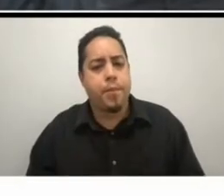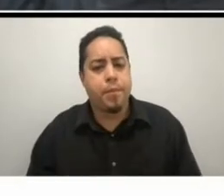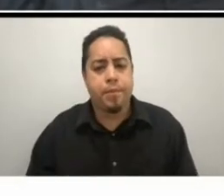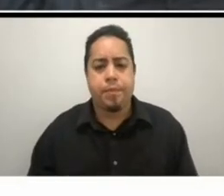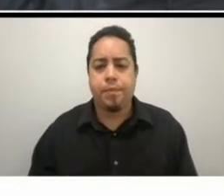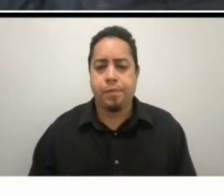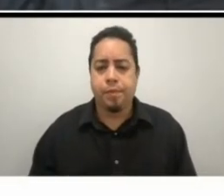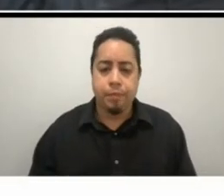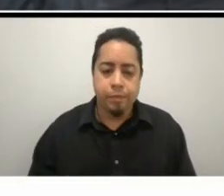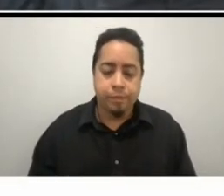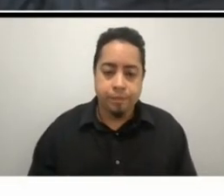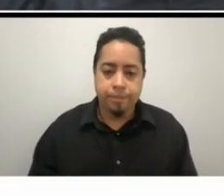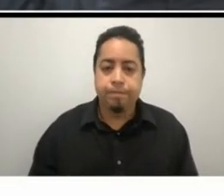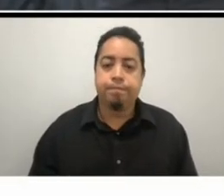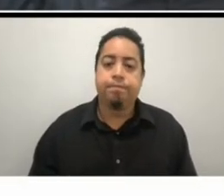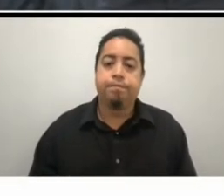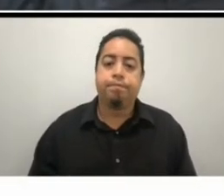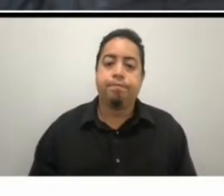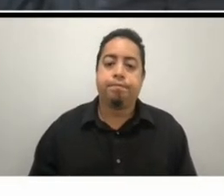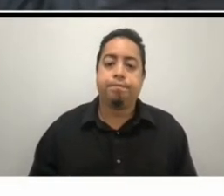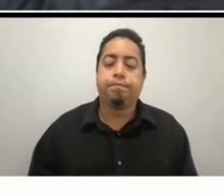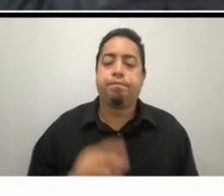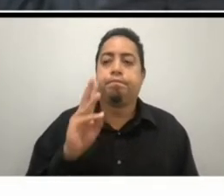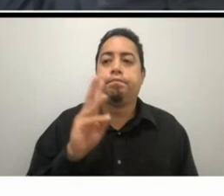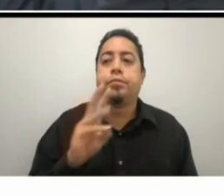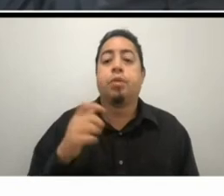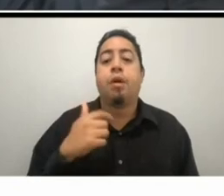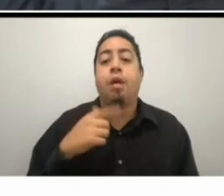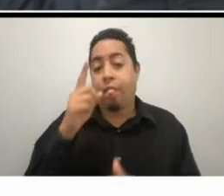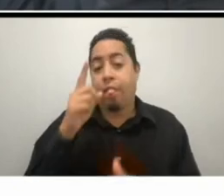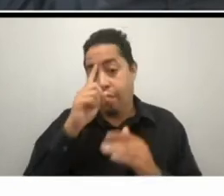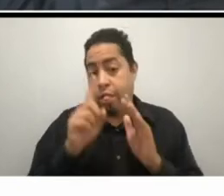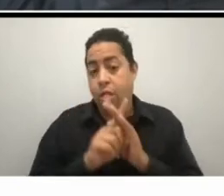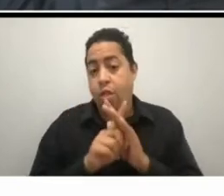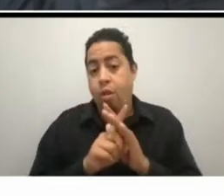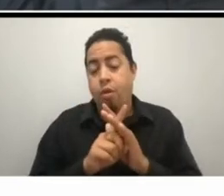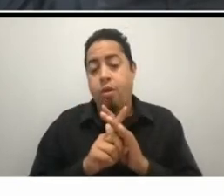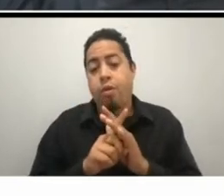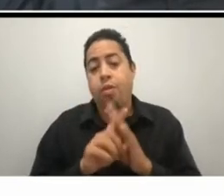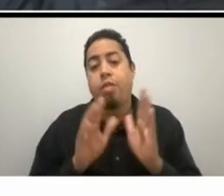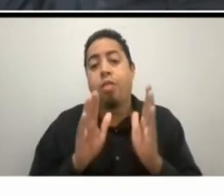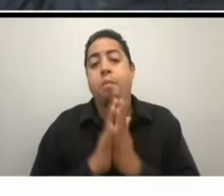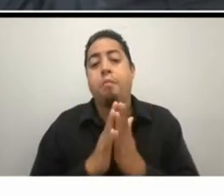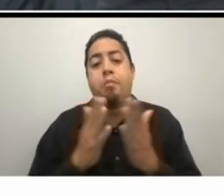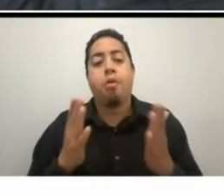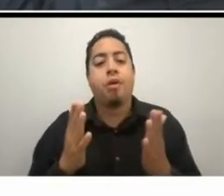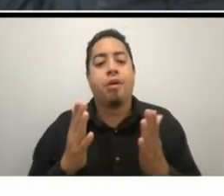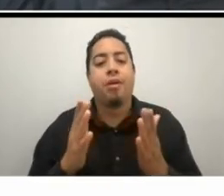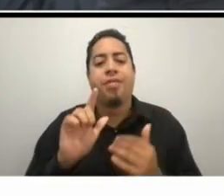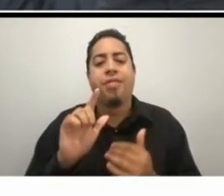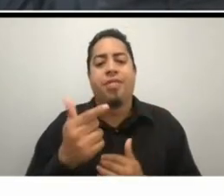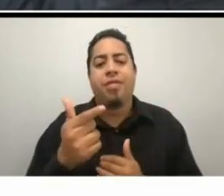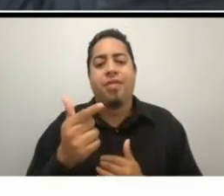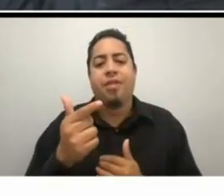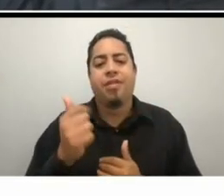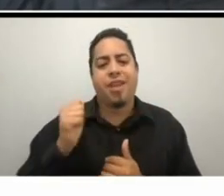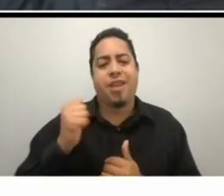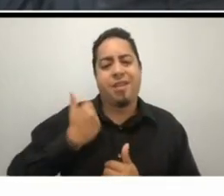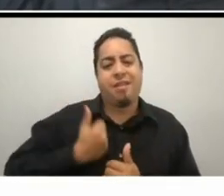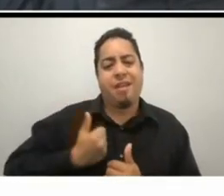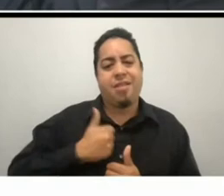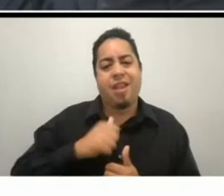Well, I thought of the book, The Gang That Couldn't Shoot Straight, and I just